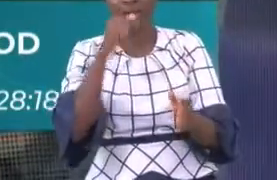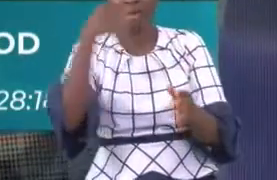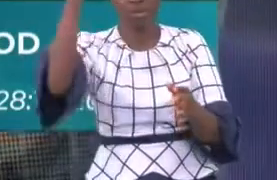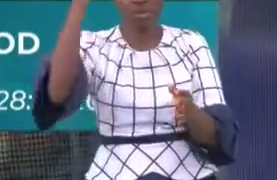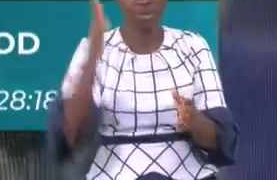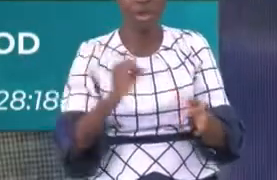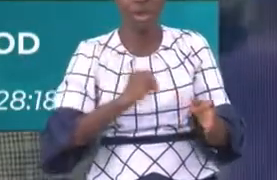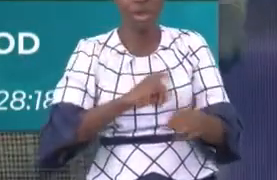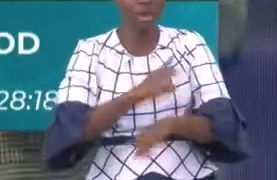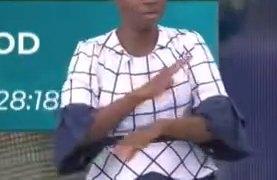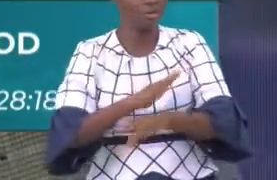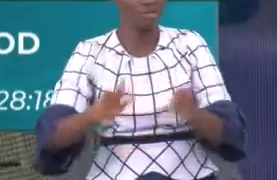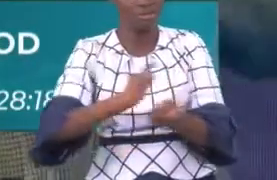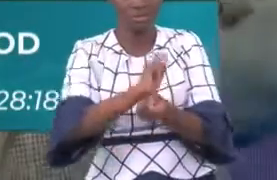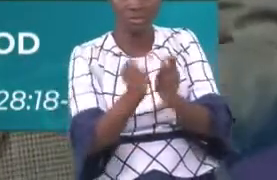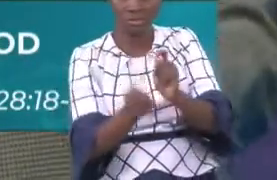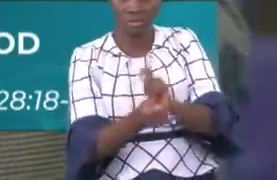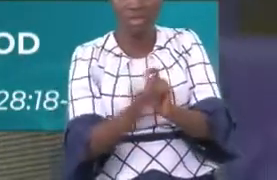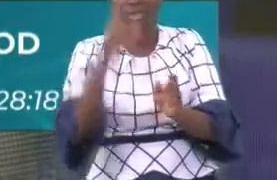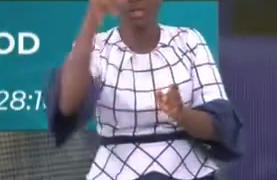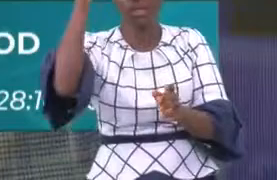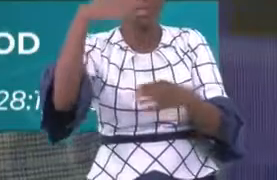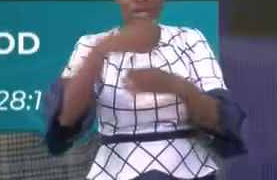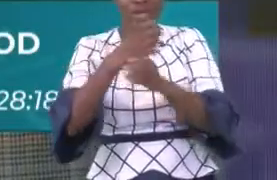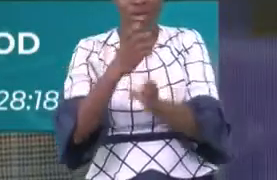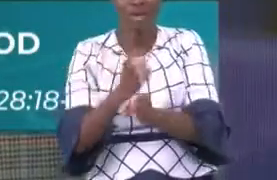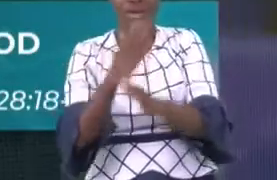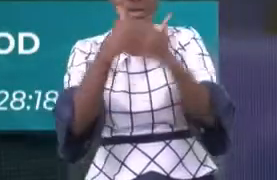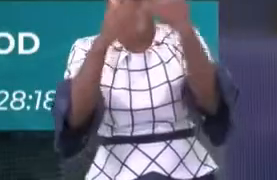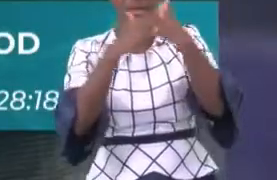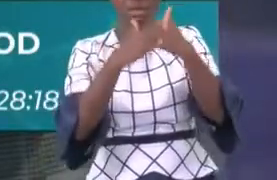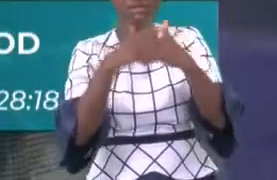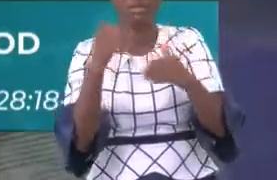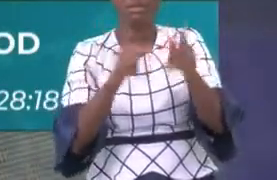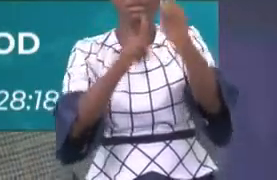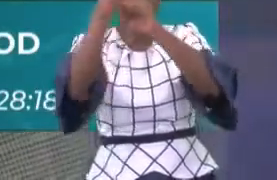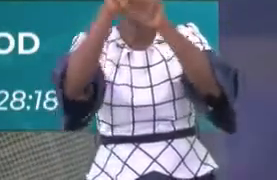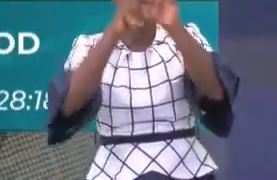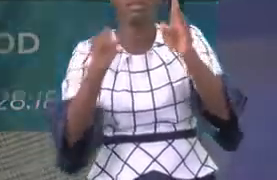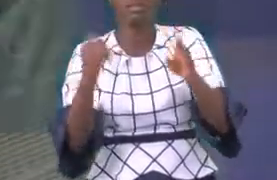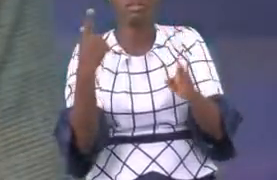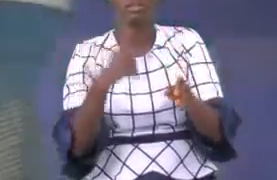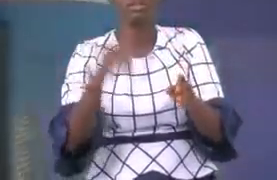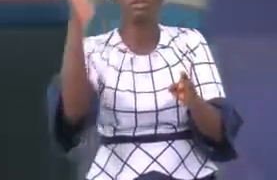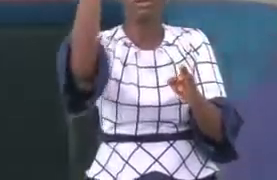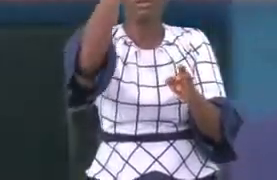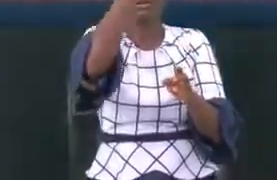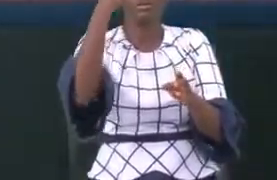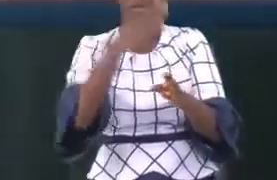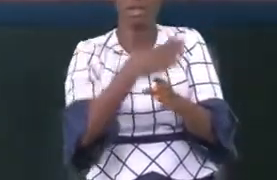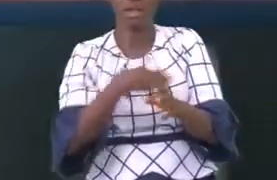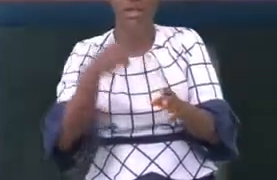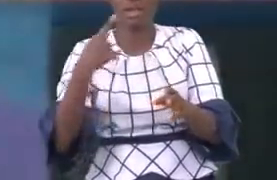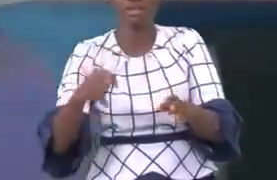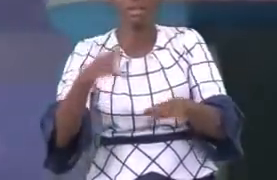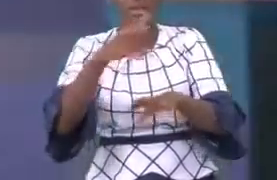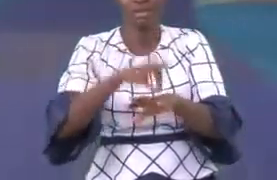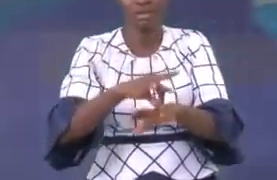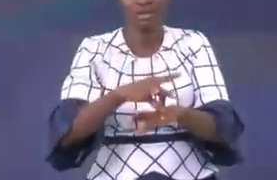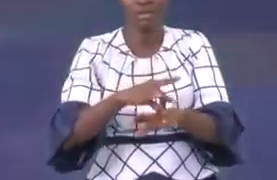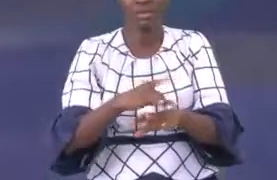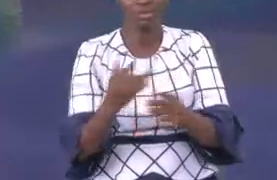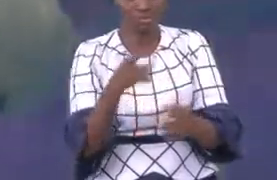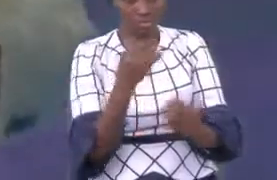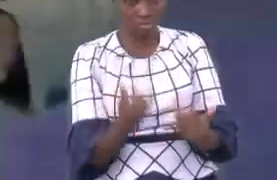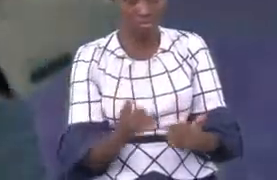stars, the planets, and the earth. Think about it. God, mighty enough, great